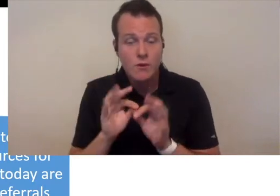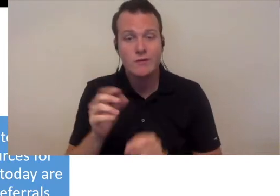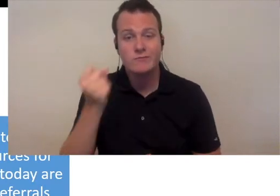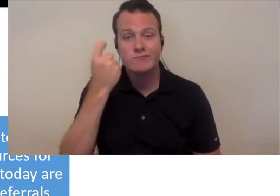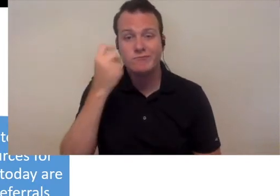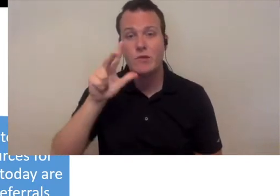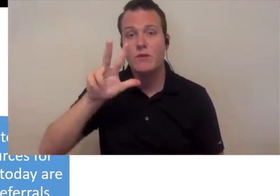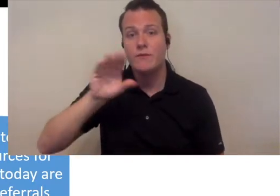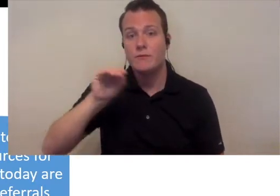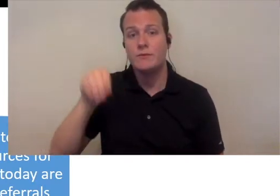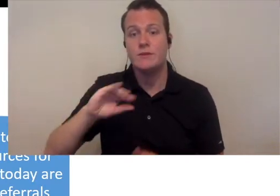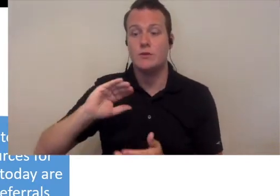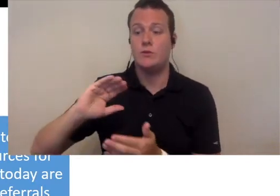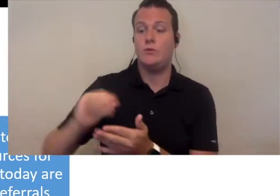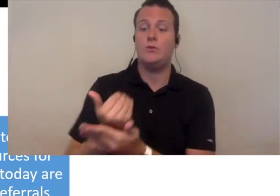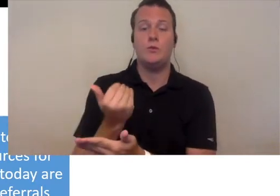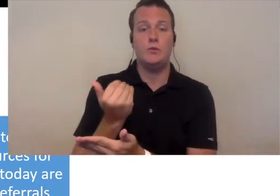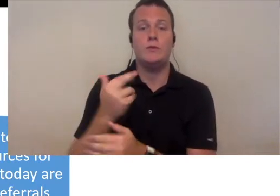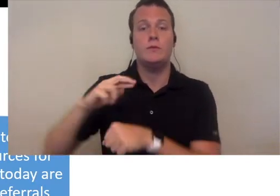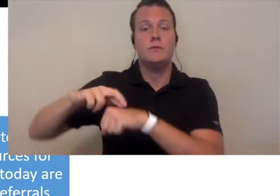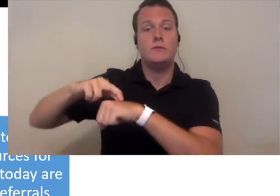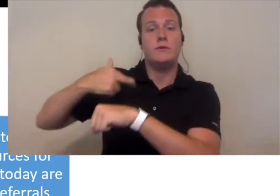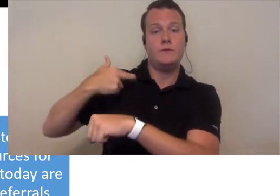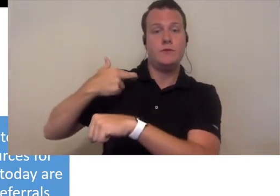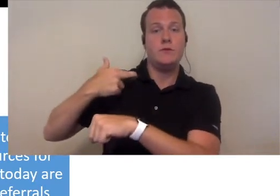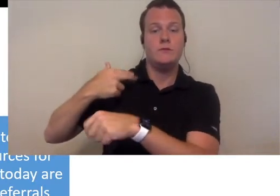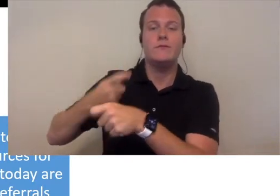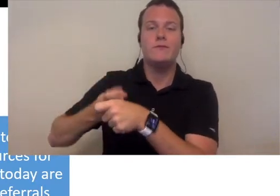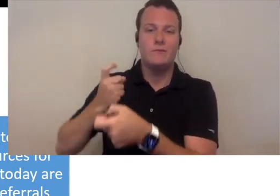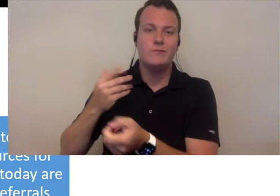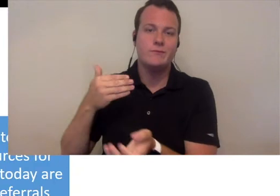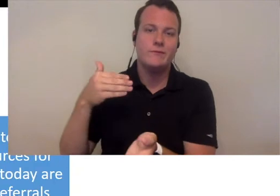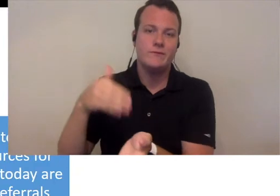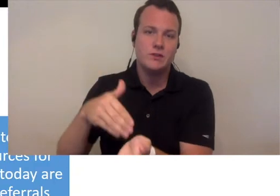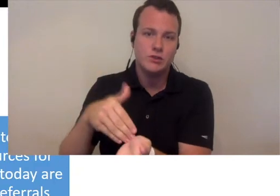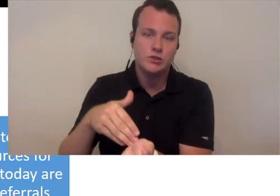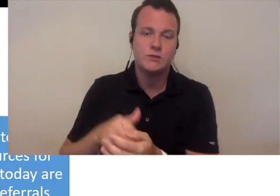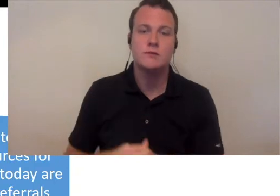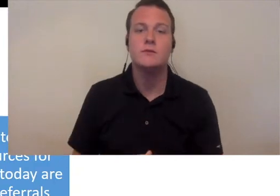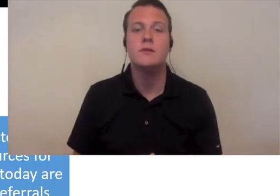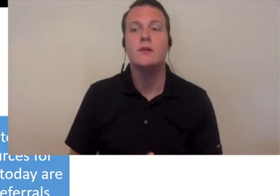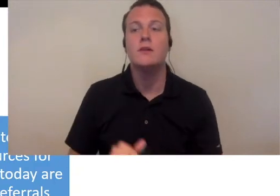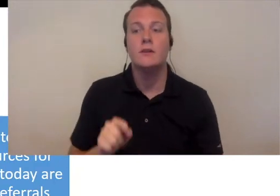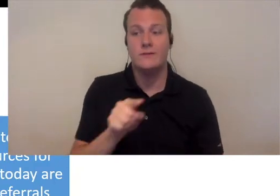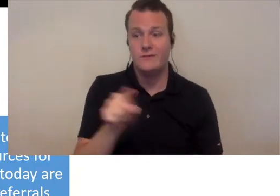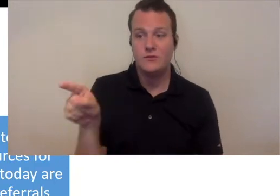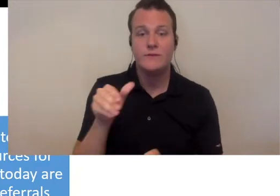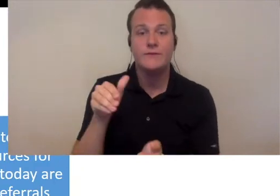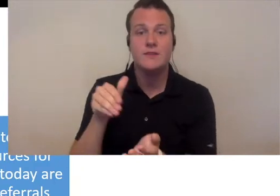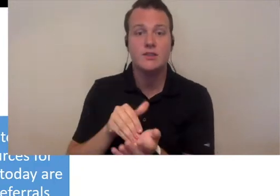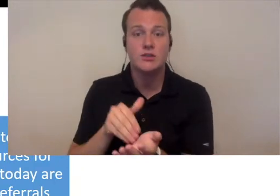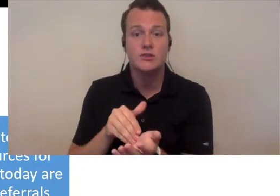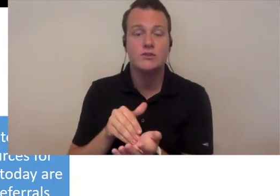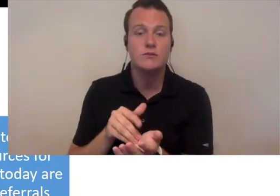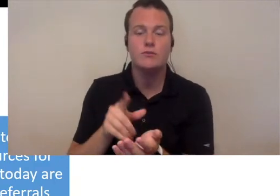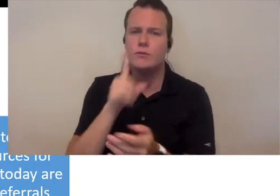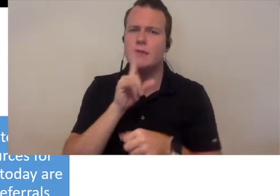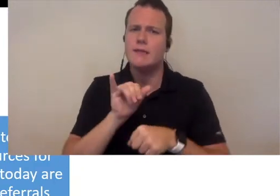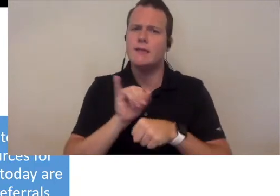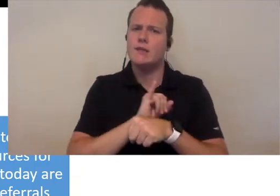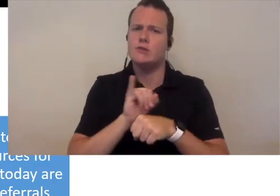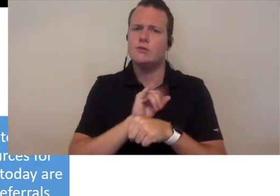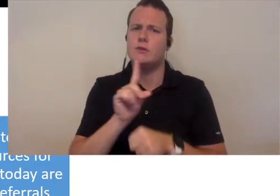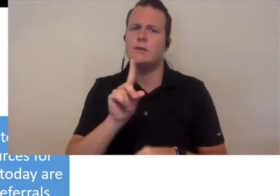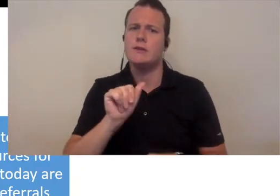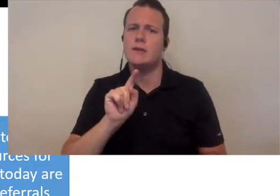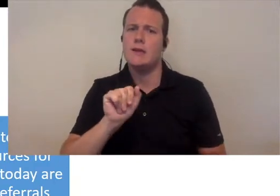that 35% of your new referrals are from physicians. And those physicians, and we're looking, and this is industry data